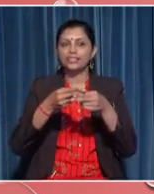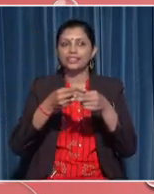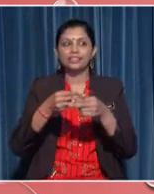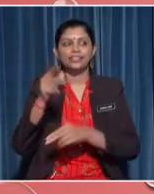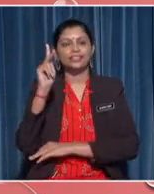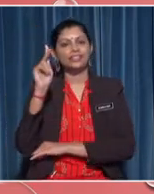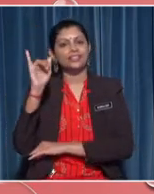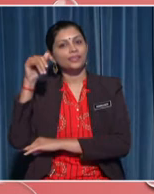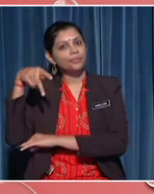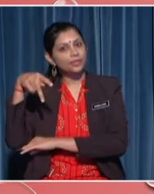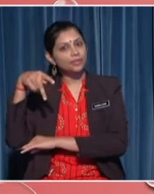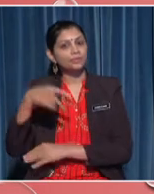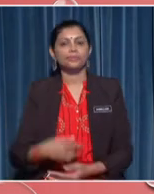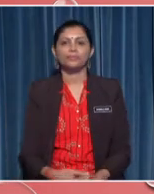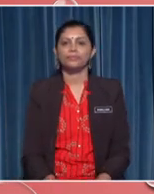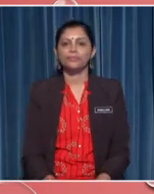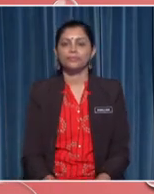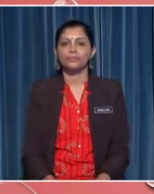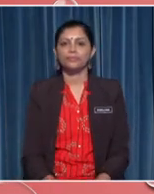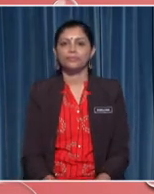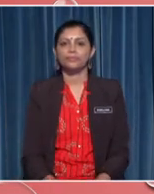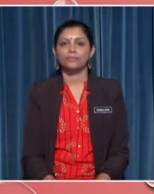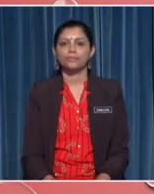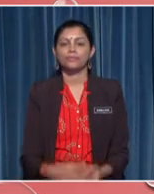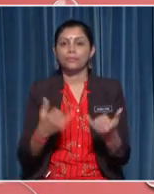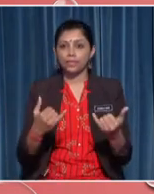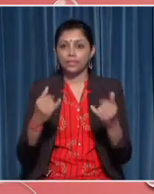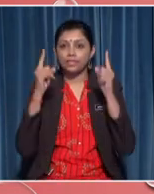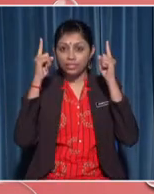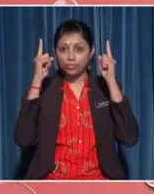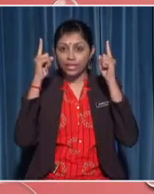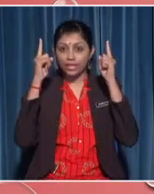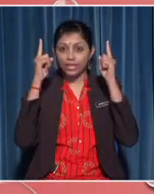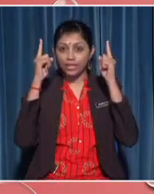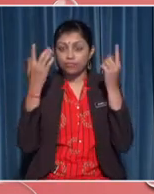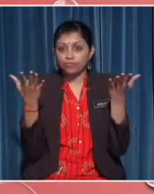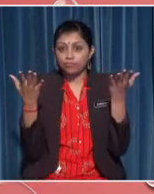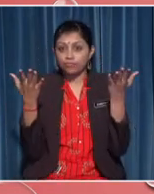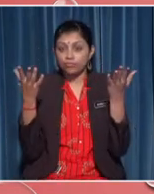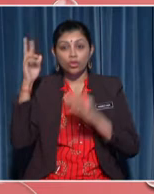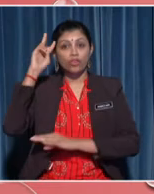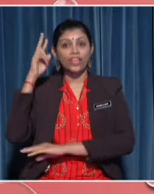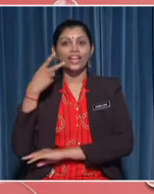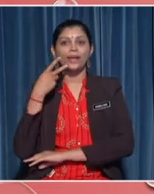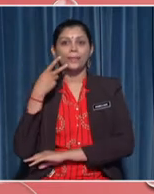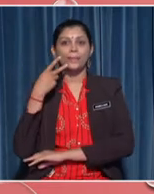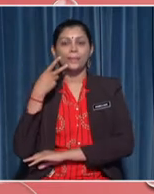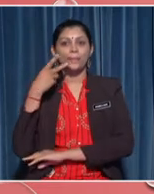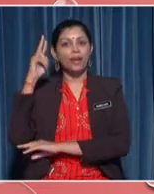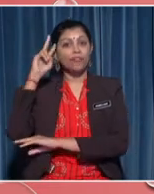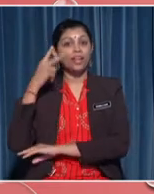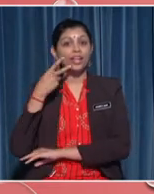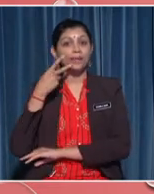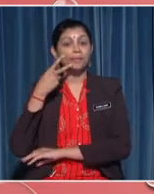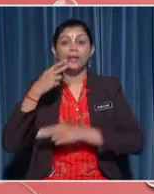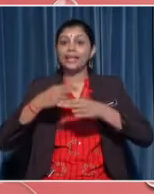kip. Next, let us see the Vietnam's currency. The currency